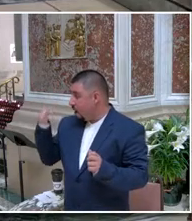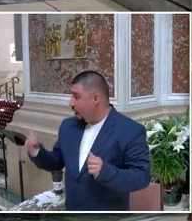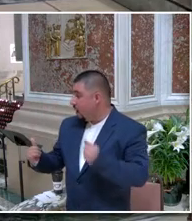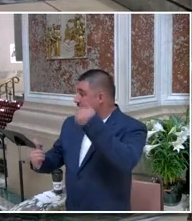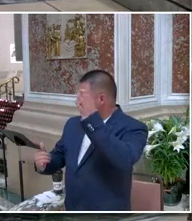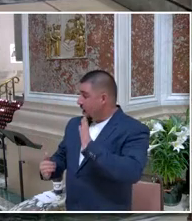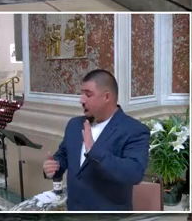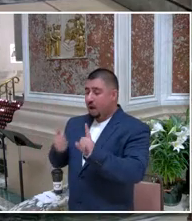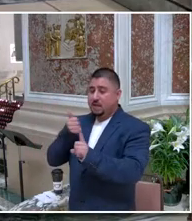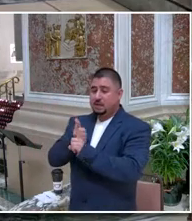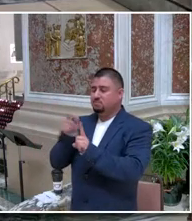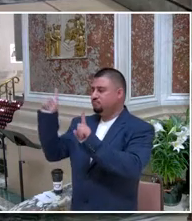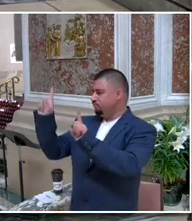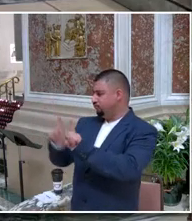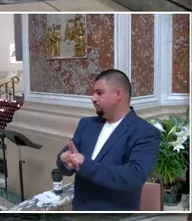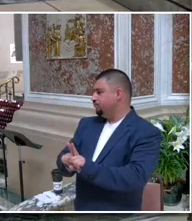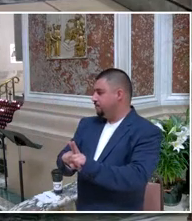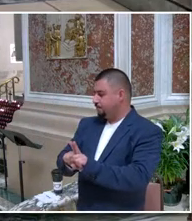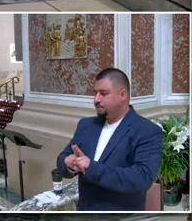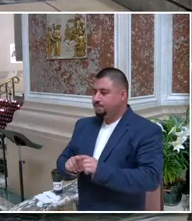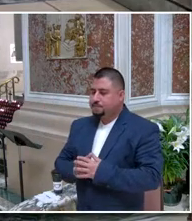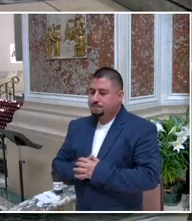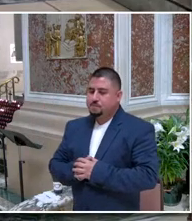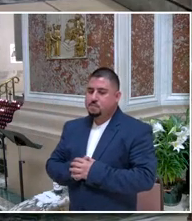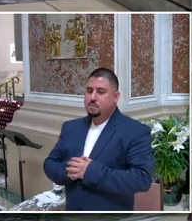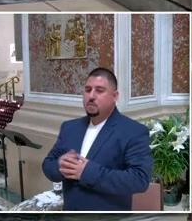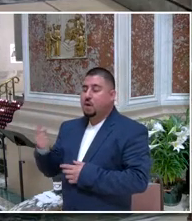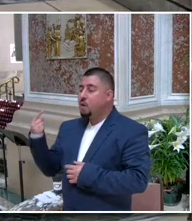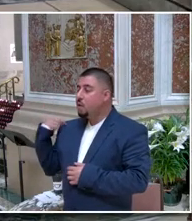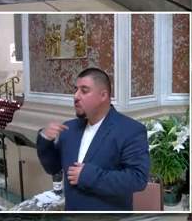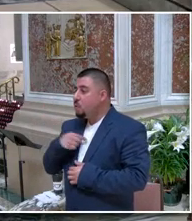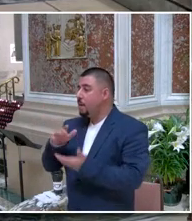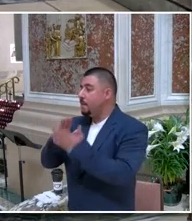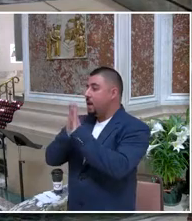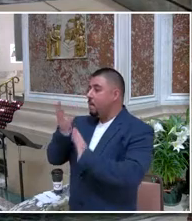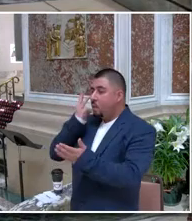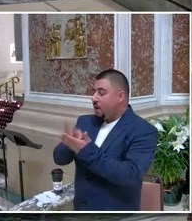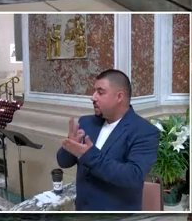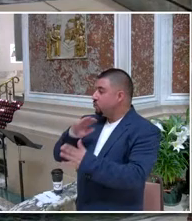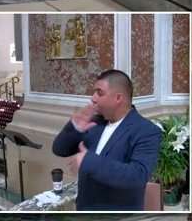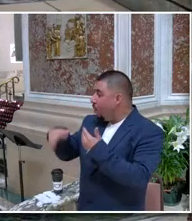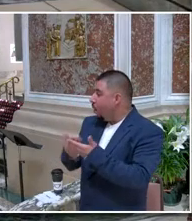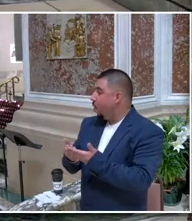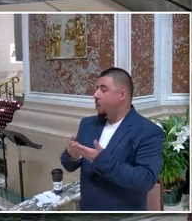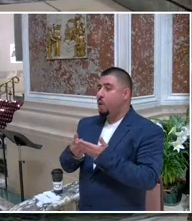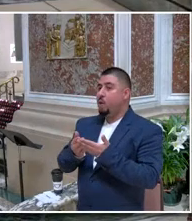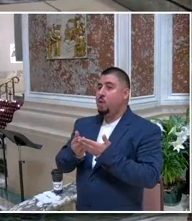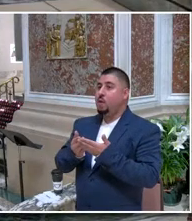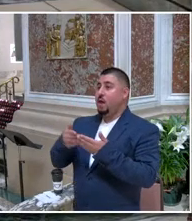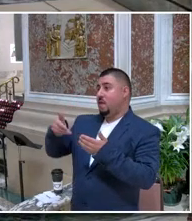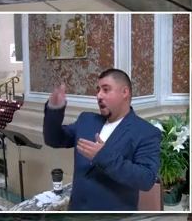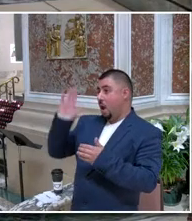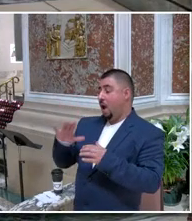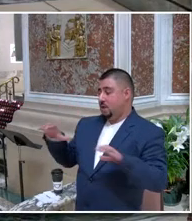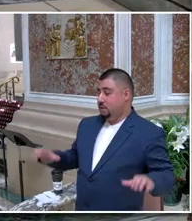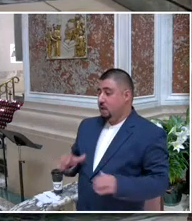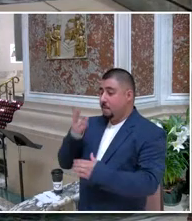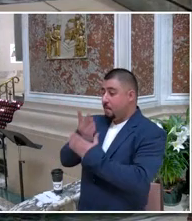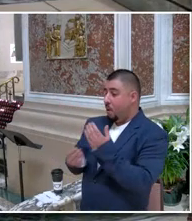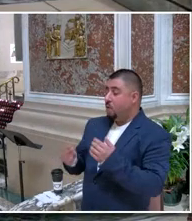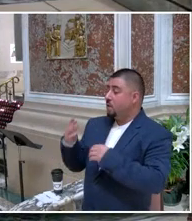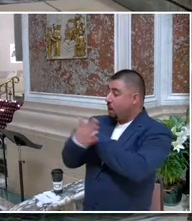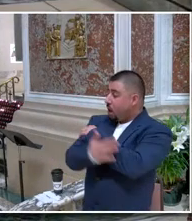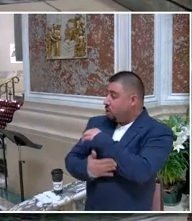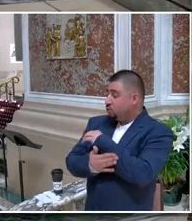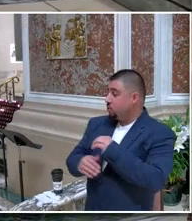God was with him. We are witnesses of all that he did, both in the